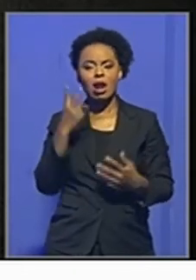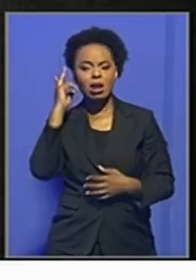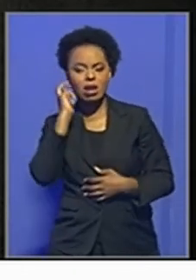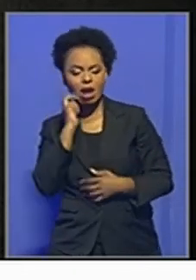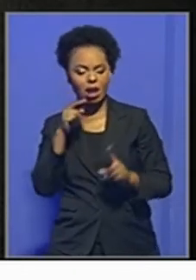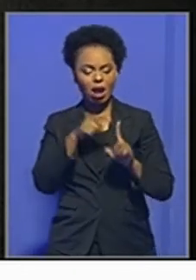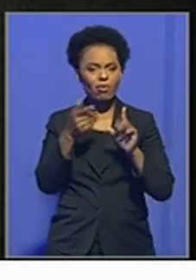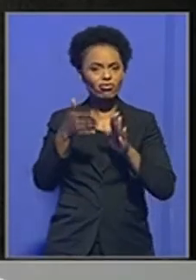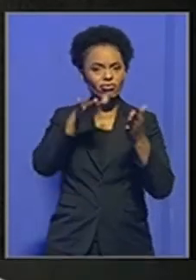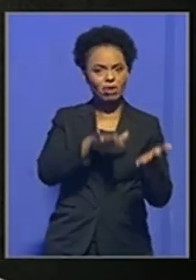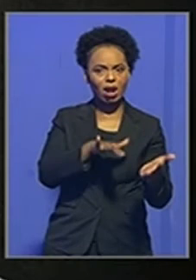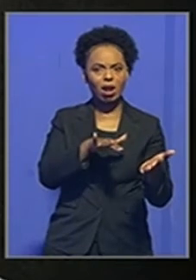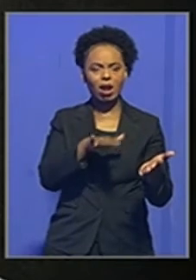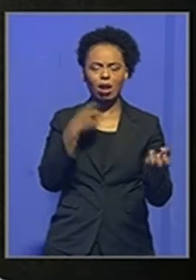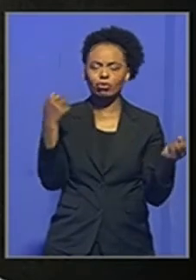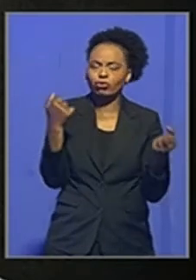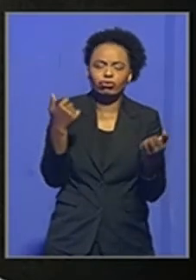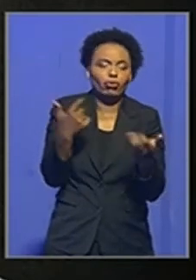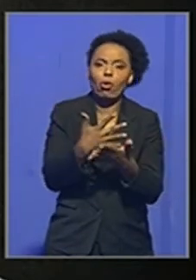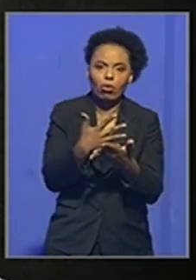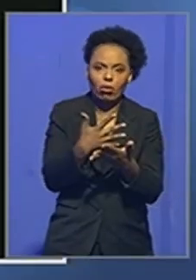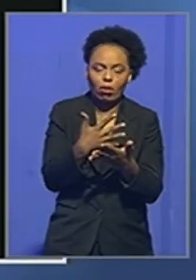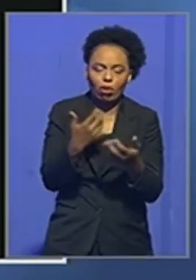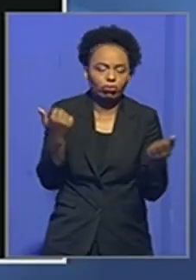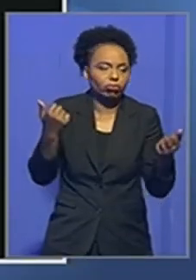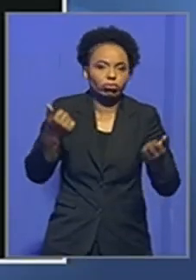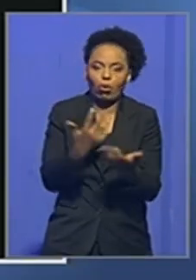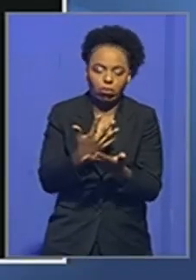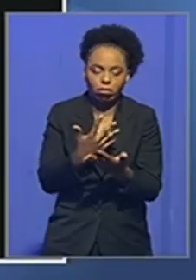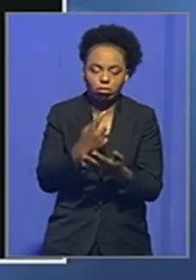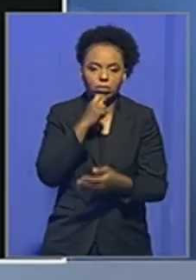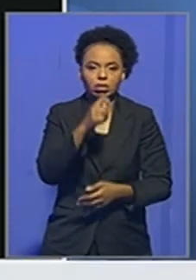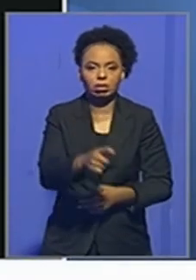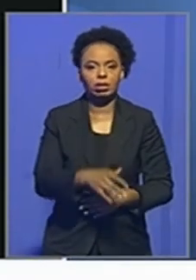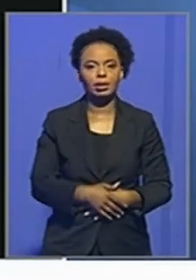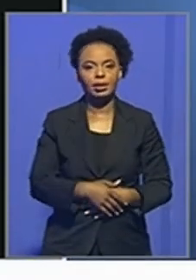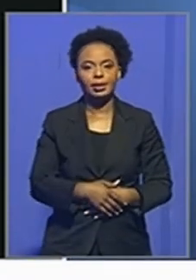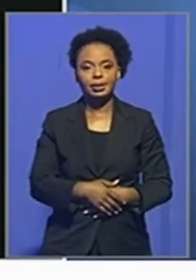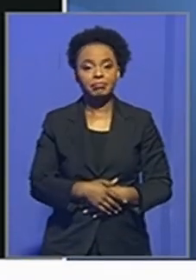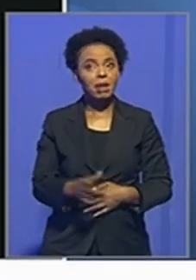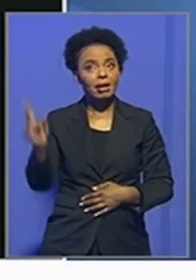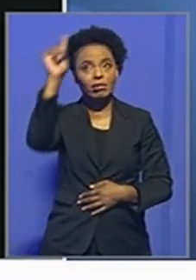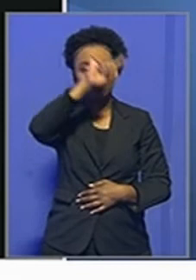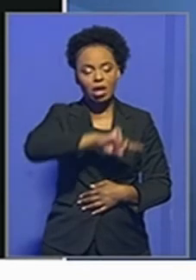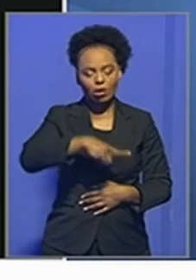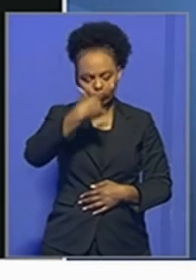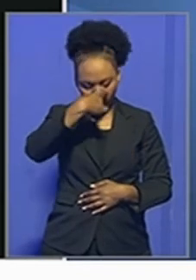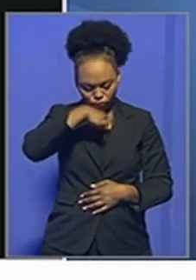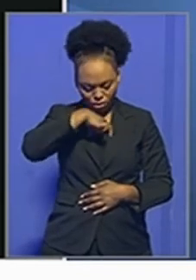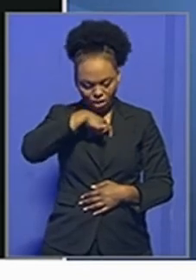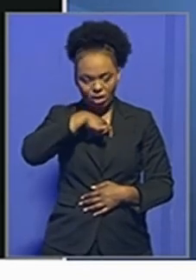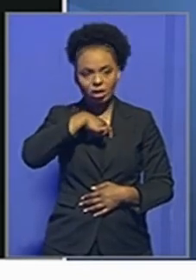Zwelithini is a real shock to us. A sad day for the nation, it's a sad day for the royal